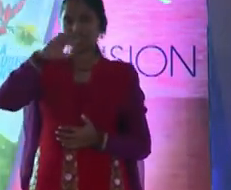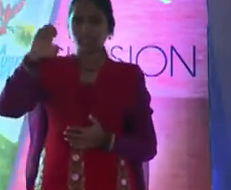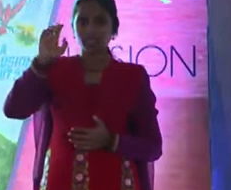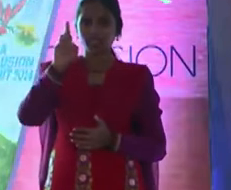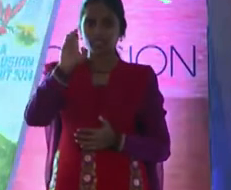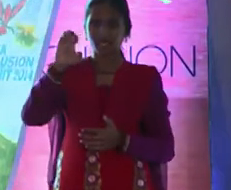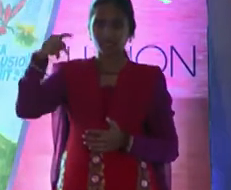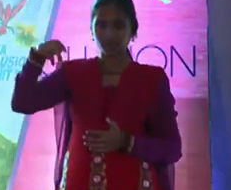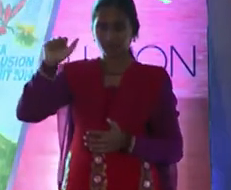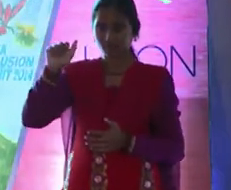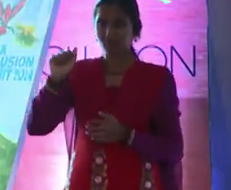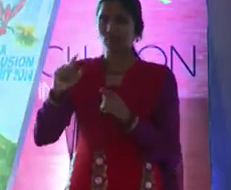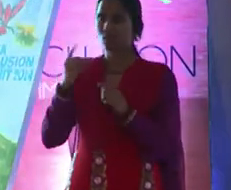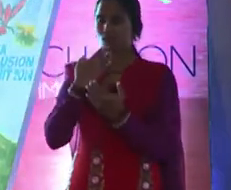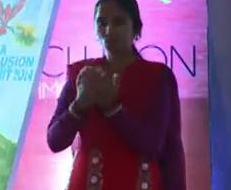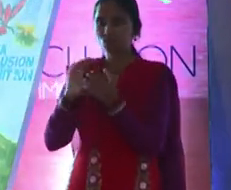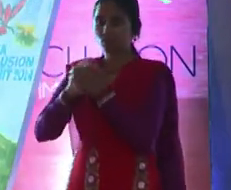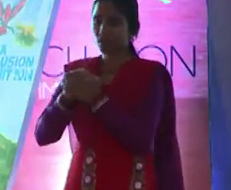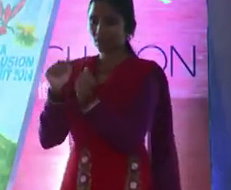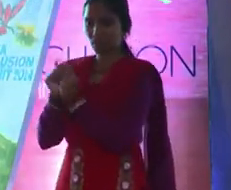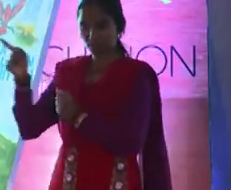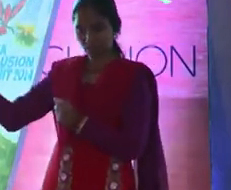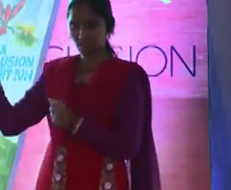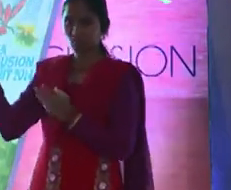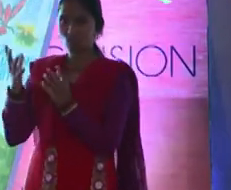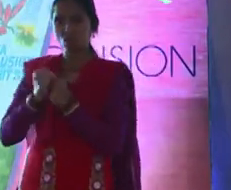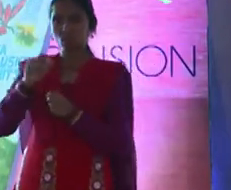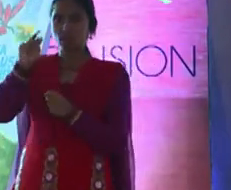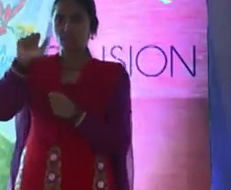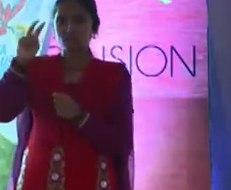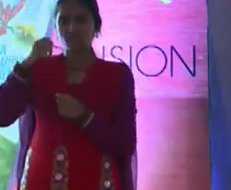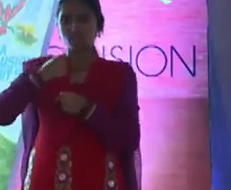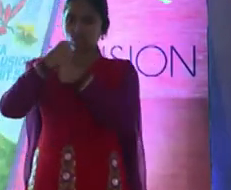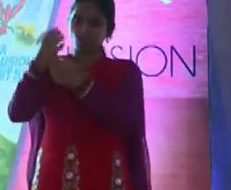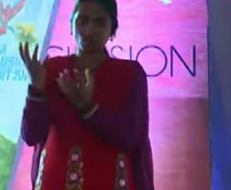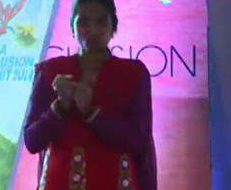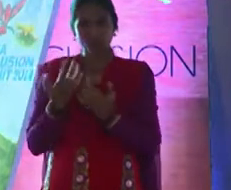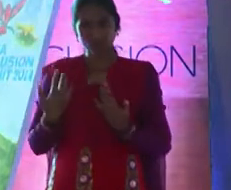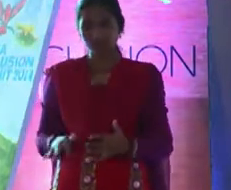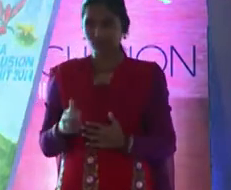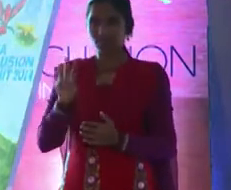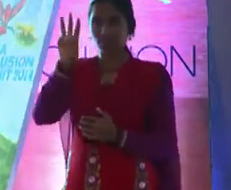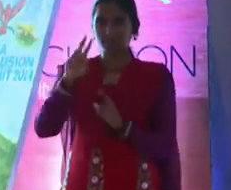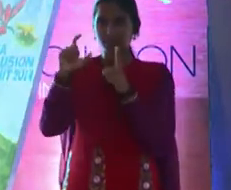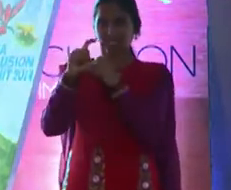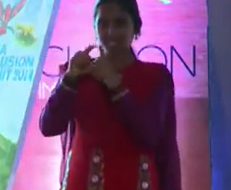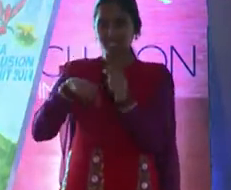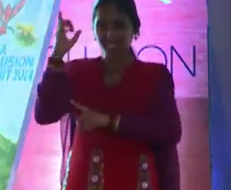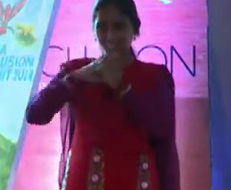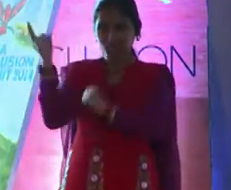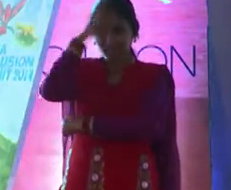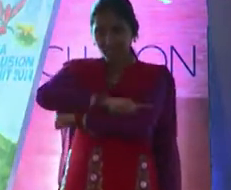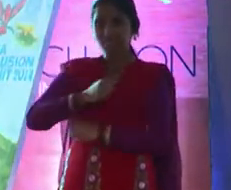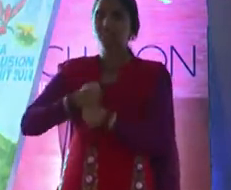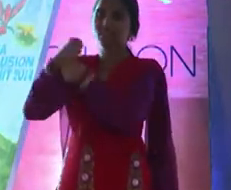friend. We have just awarded her the National Award for the Role Model this year, which is going to be given on the 3rd of December. We